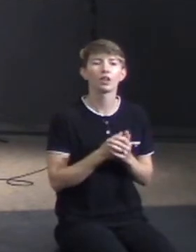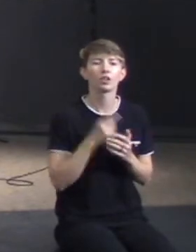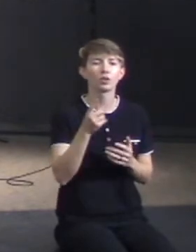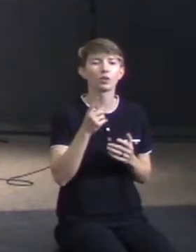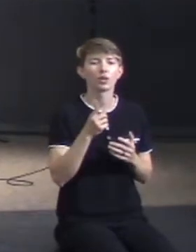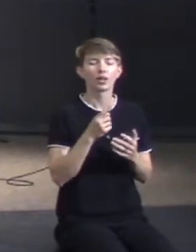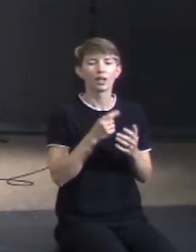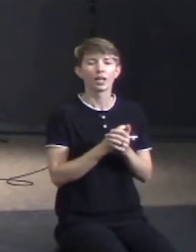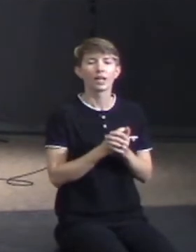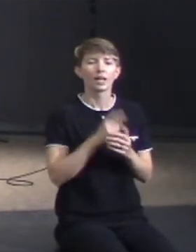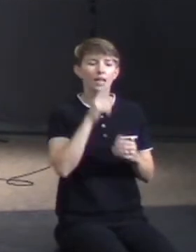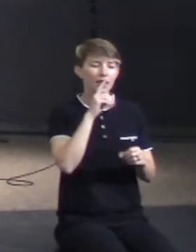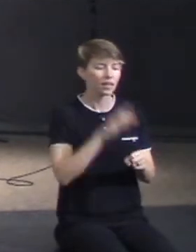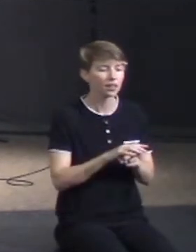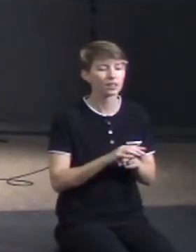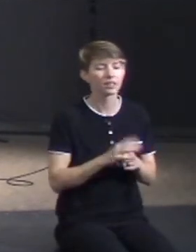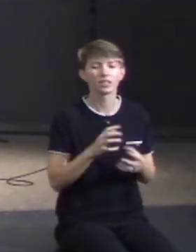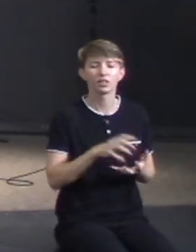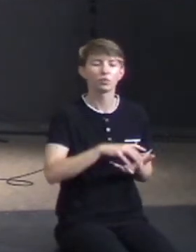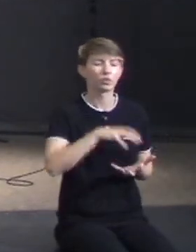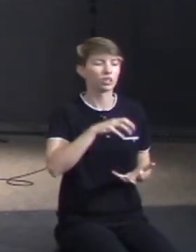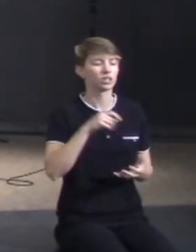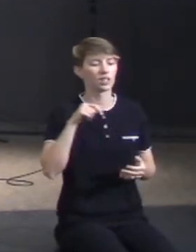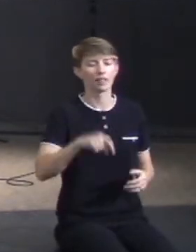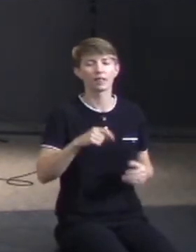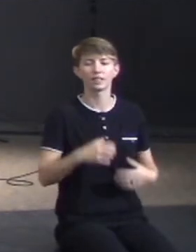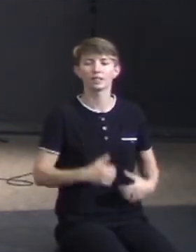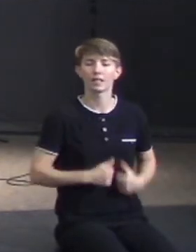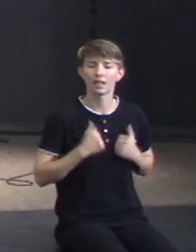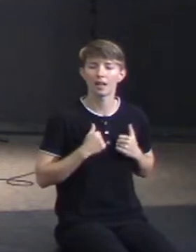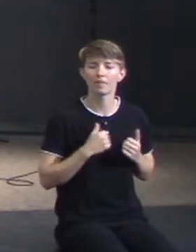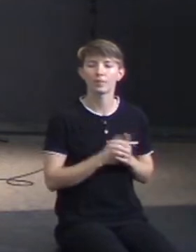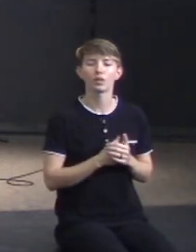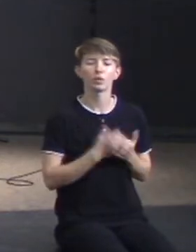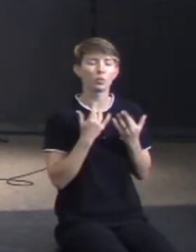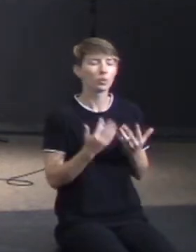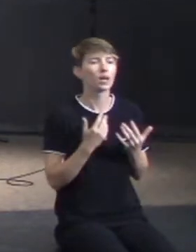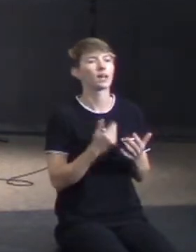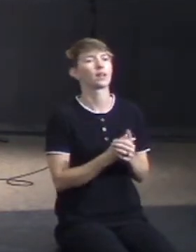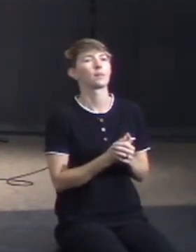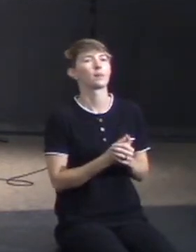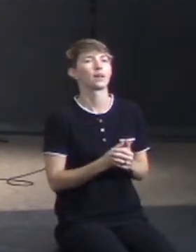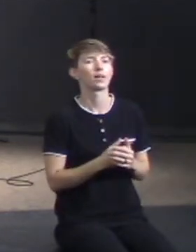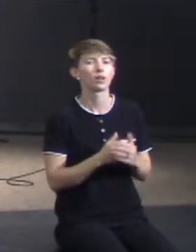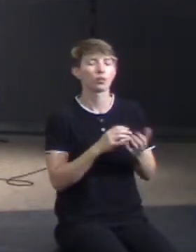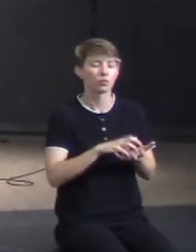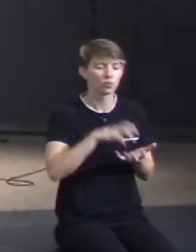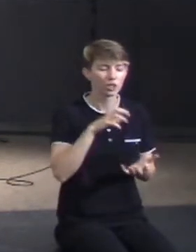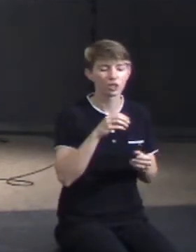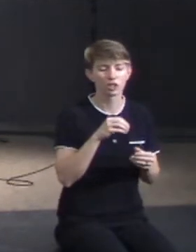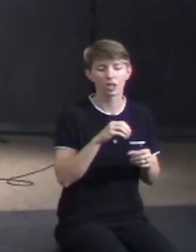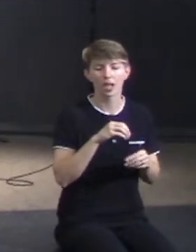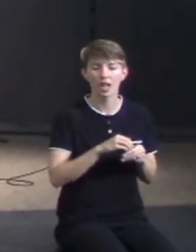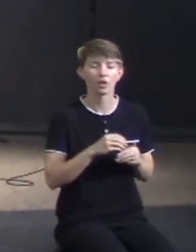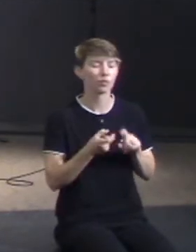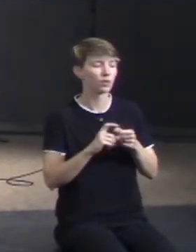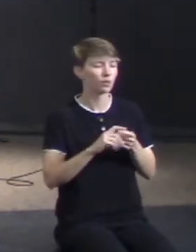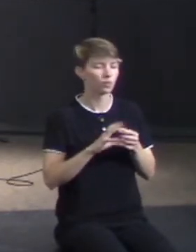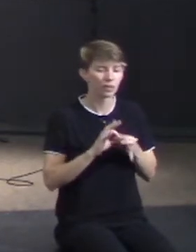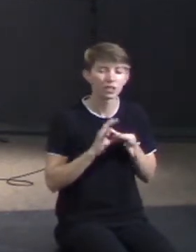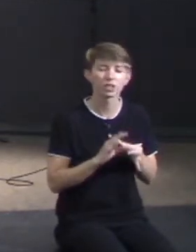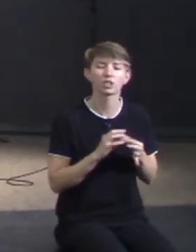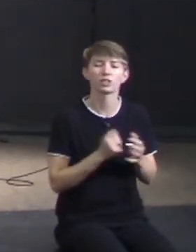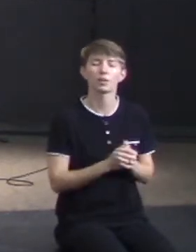in this life, but you hang on because you can be made rich in relationship and with people that care, that will pour themselves out for your